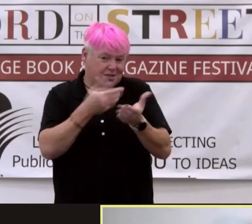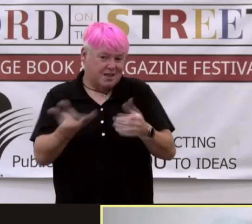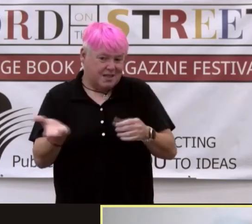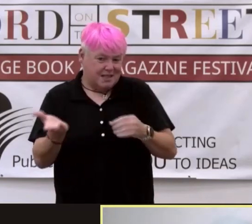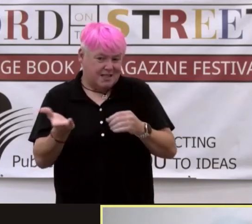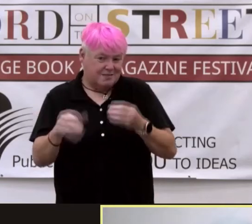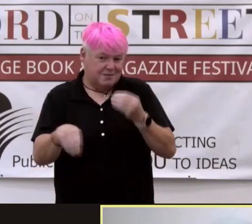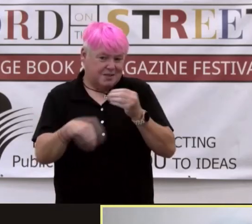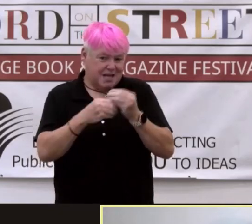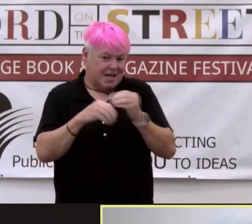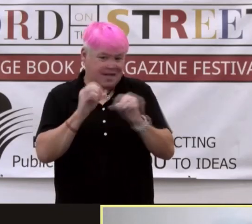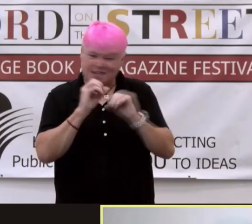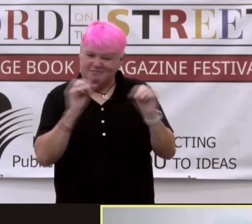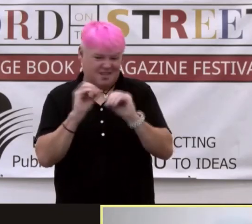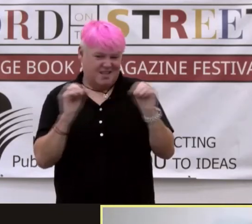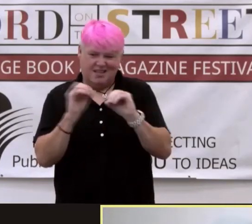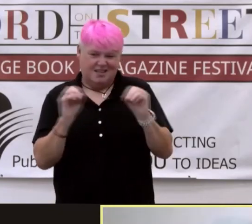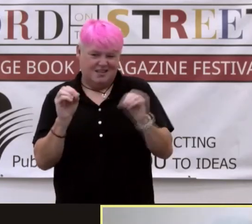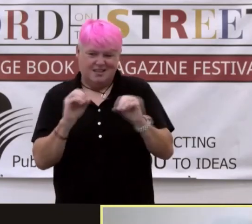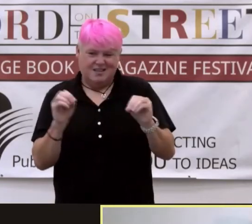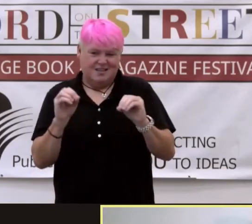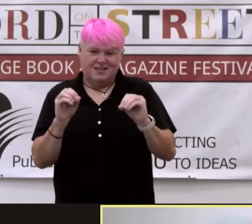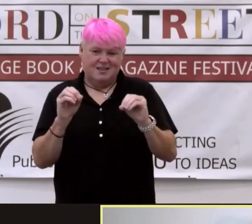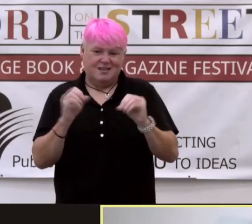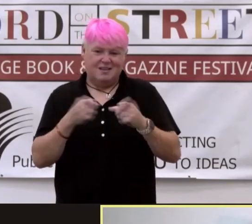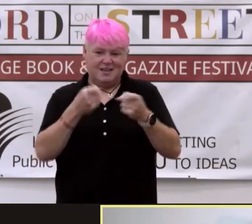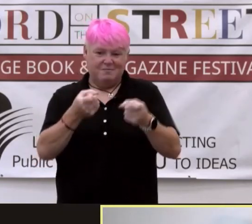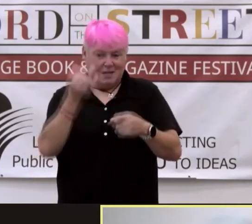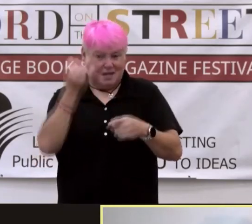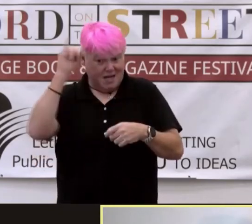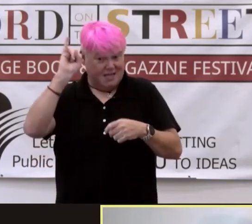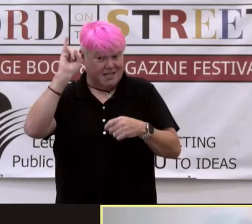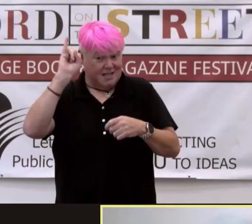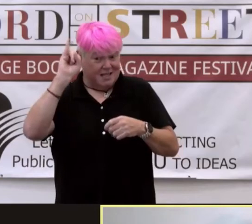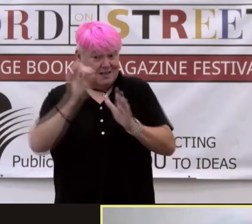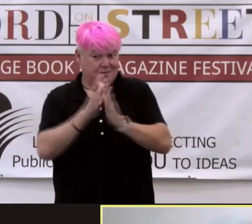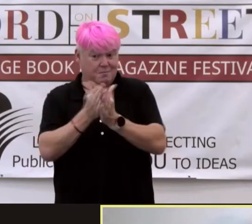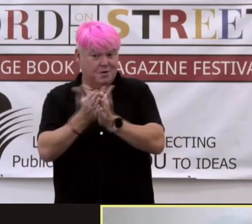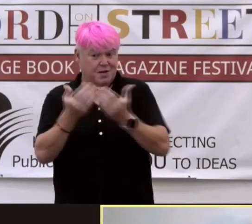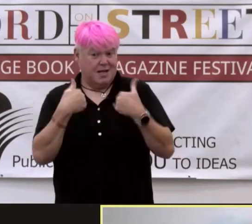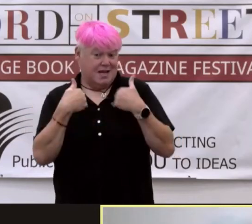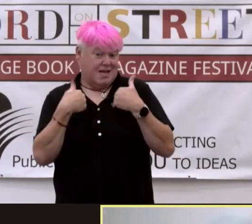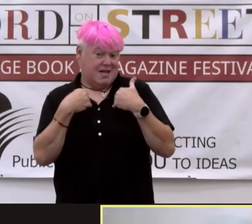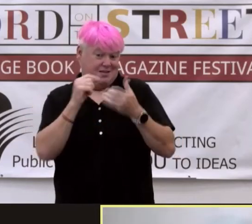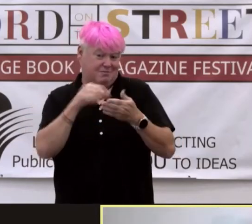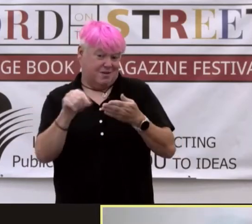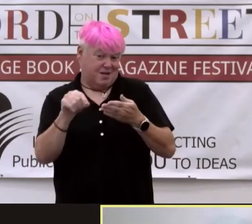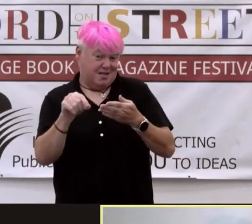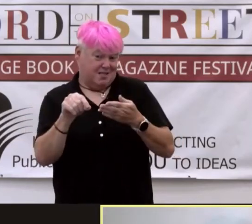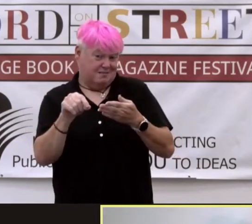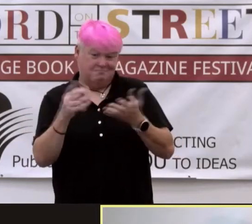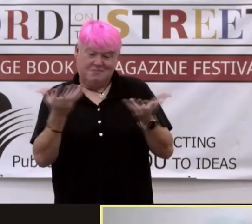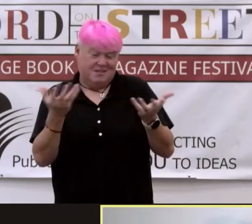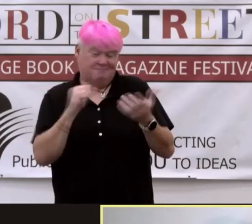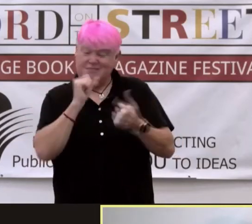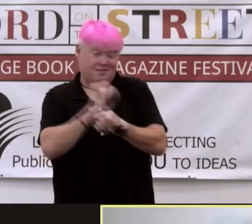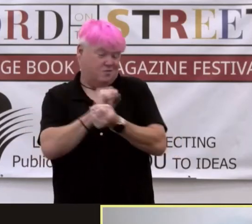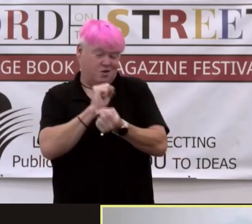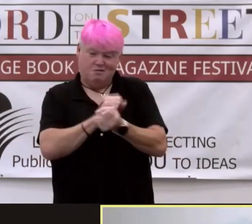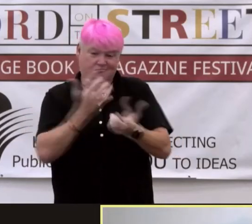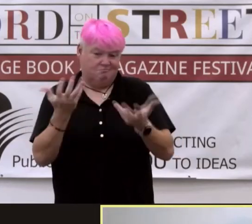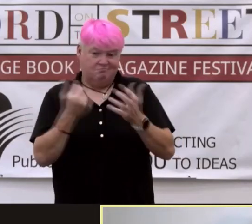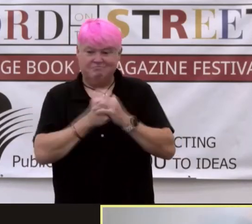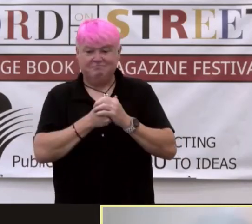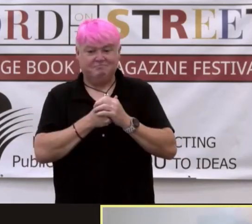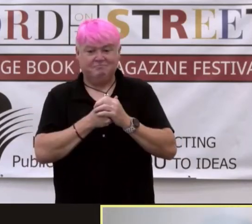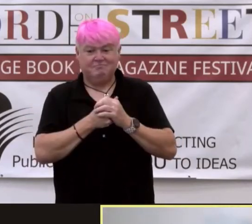absolutely nothing. It gave me an idea of the book I had to write, but it was just holding the whole thing up. So glad